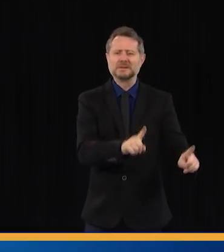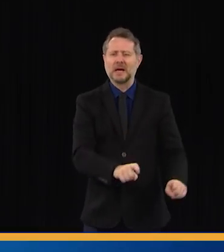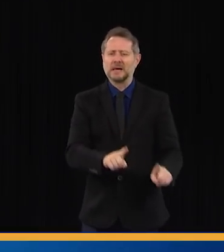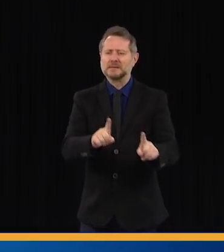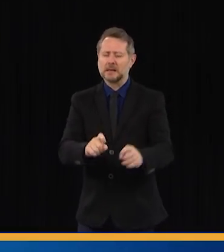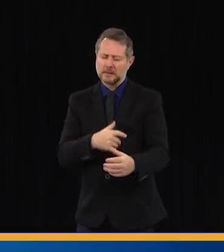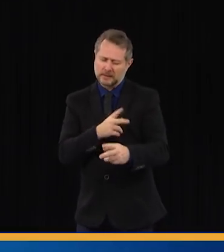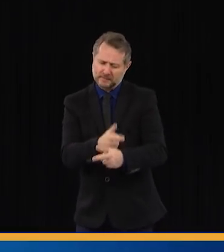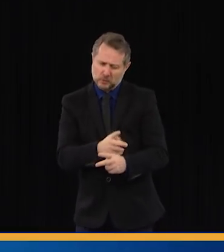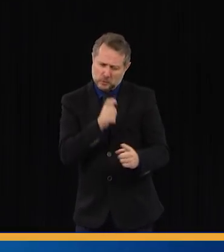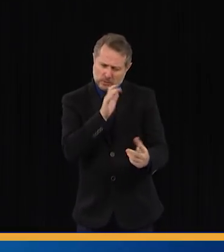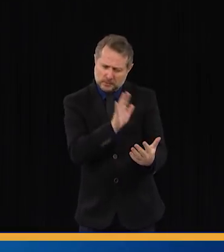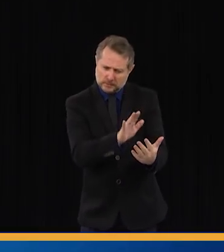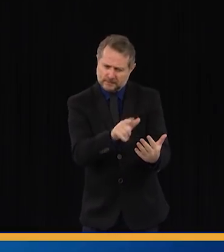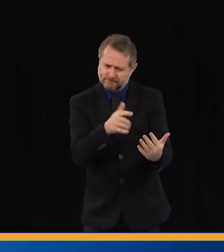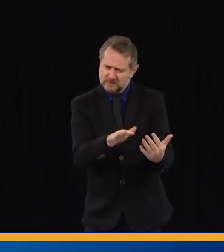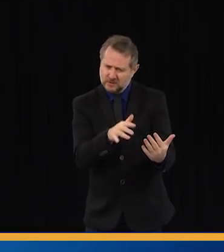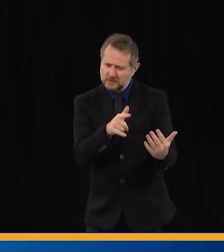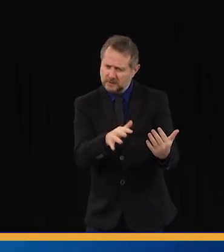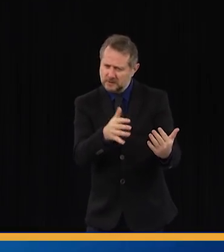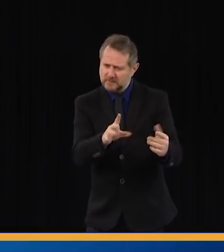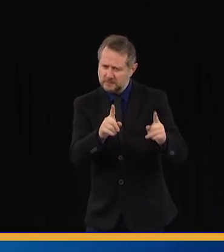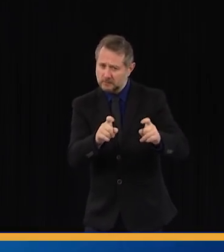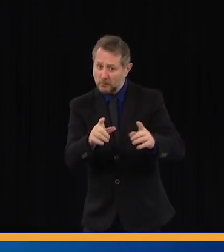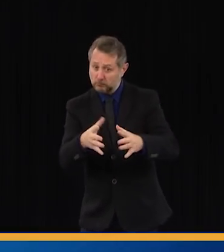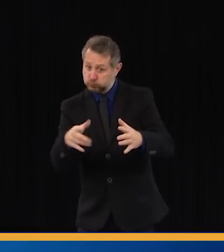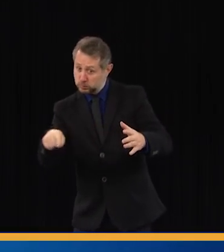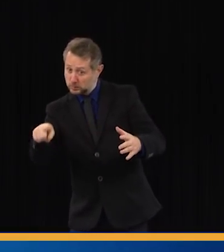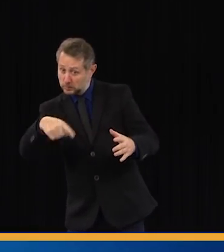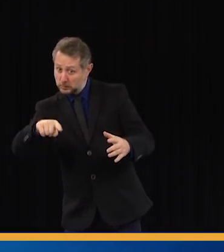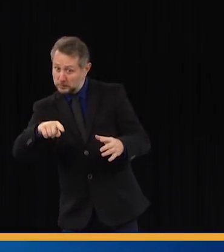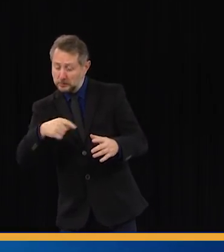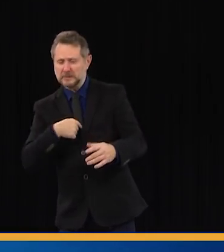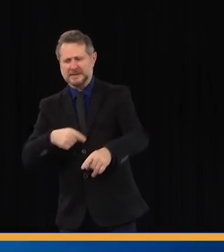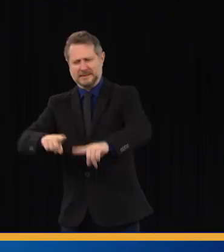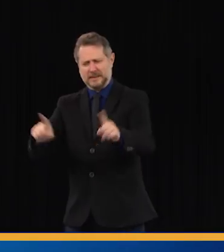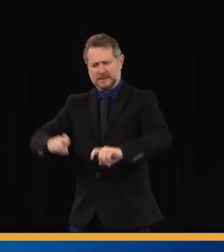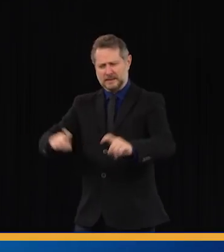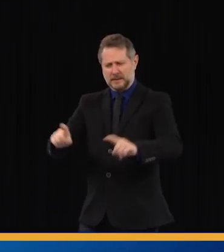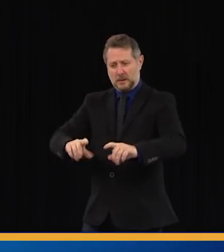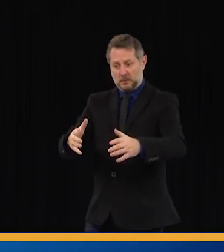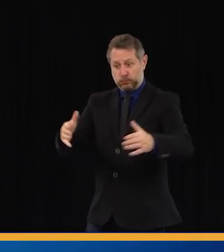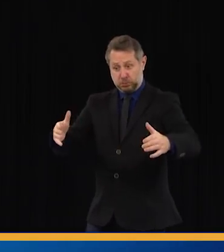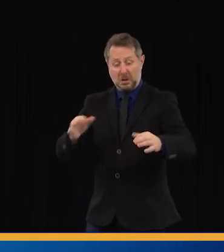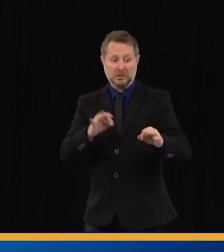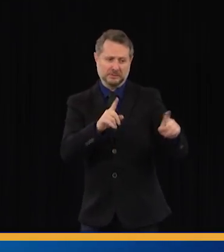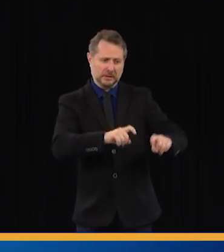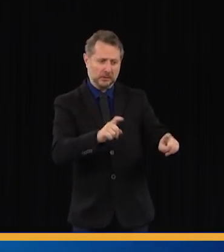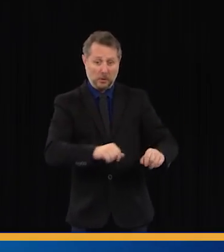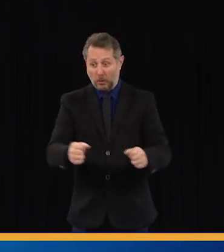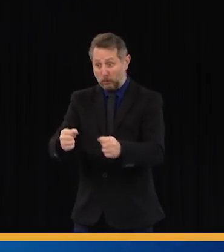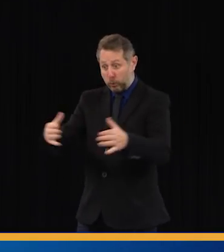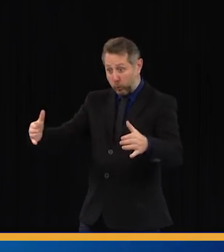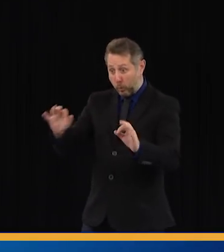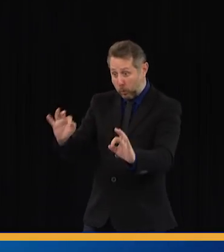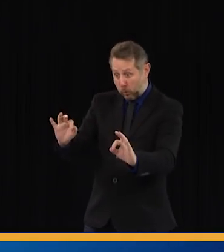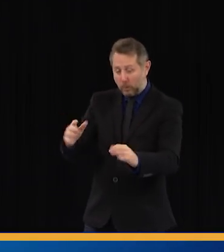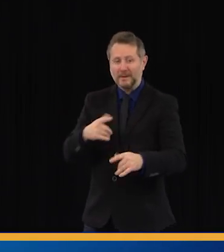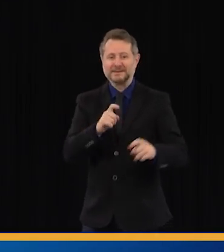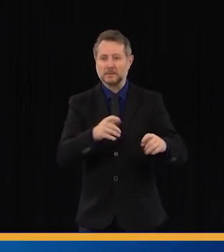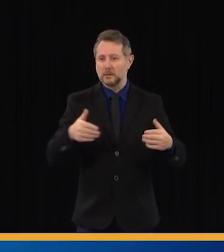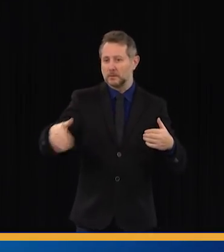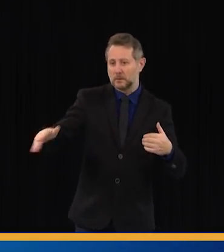same time that you're opening that valve. More testing so you have more information about who should be coming in, et